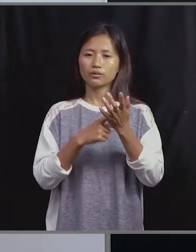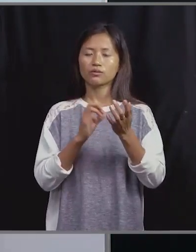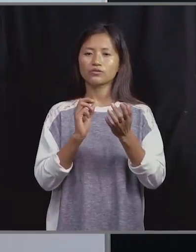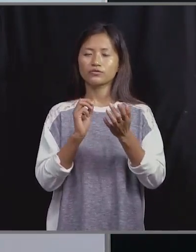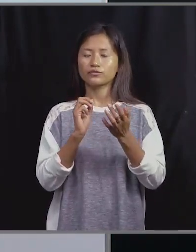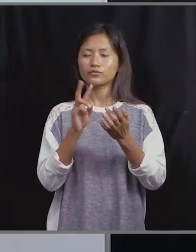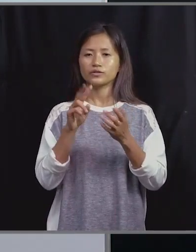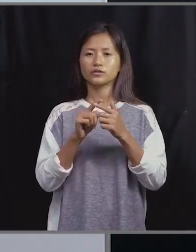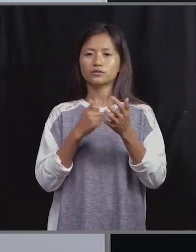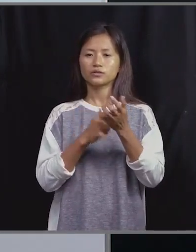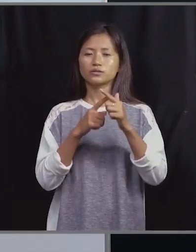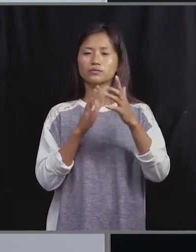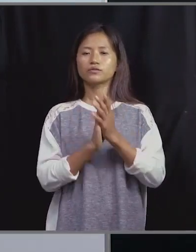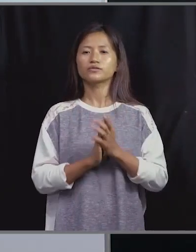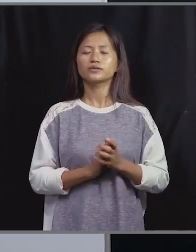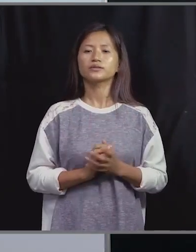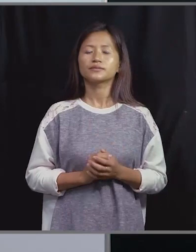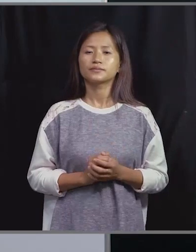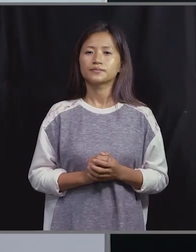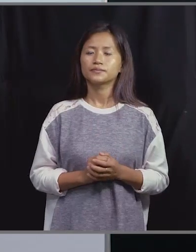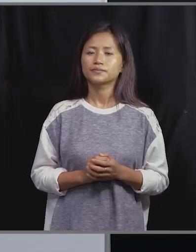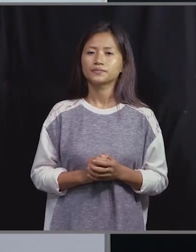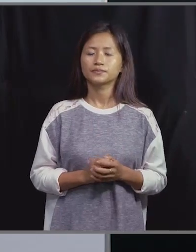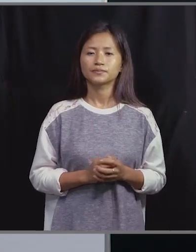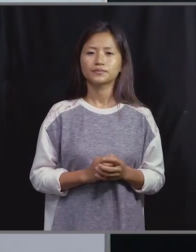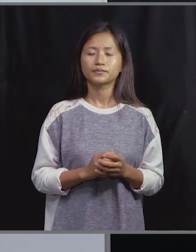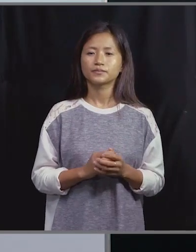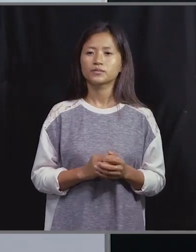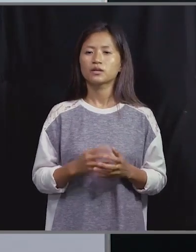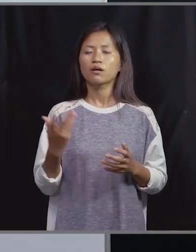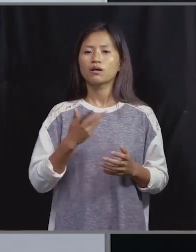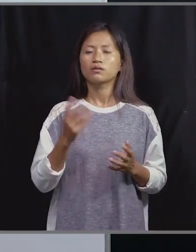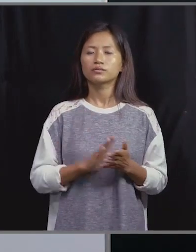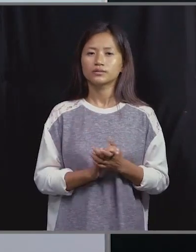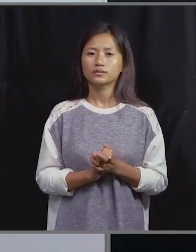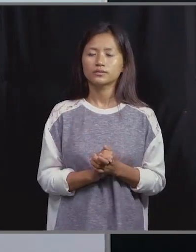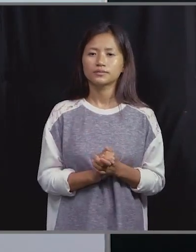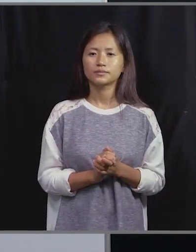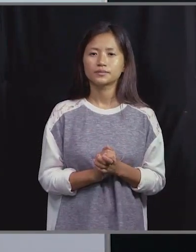indebtedness. Please keep in mind that. So how did this